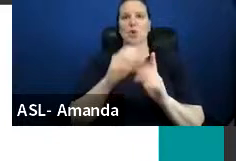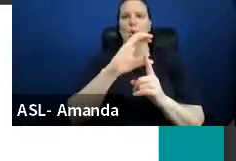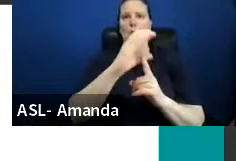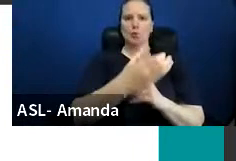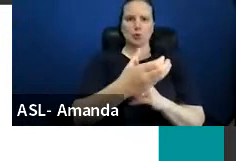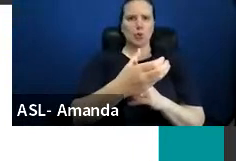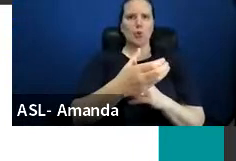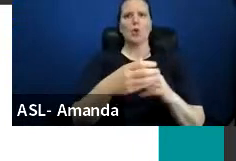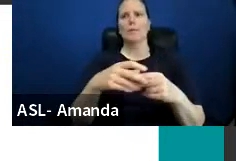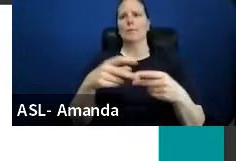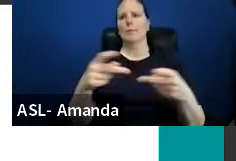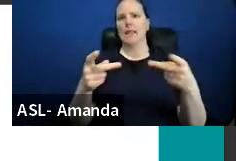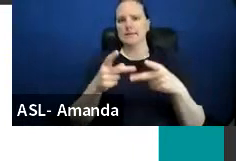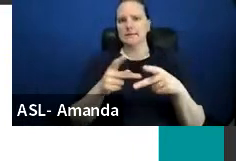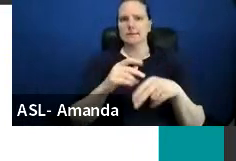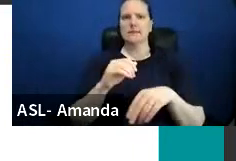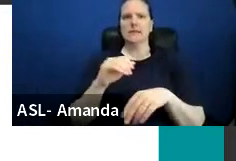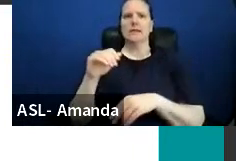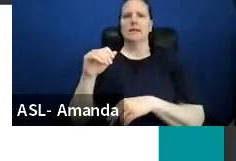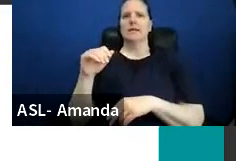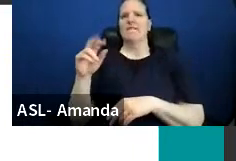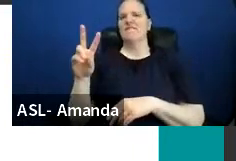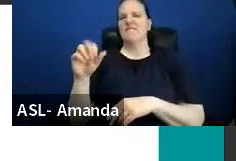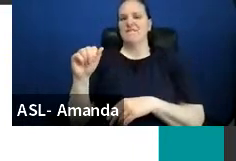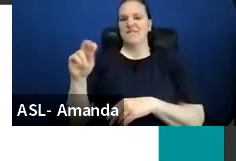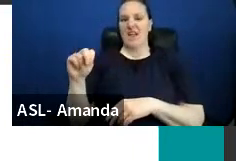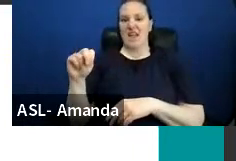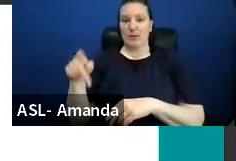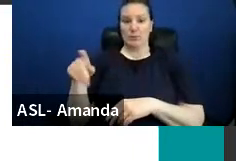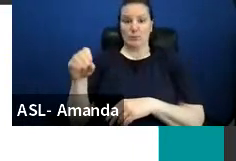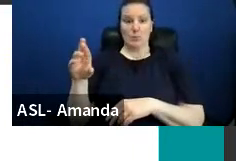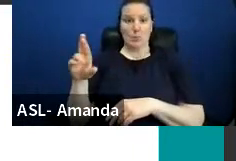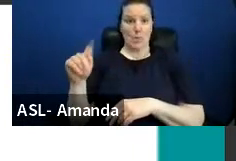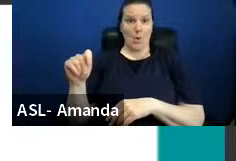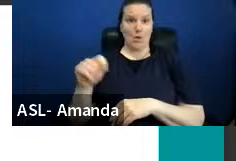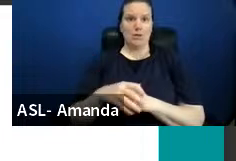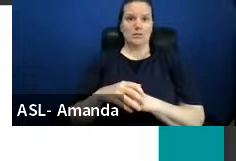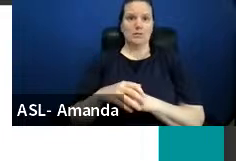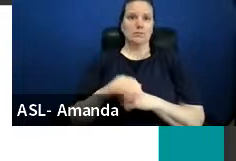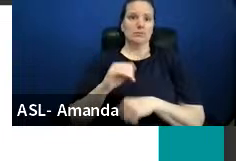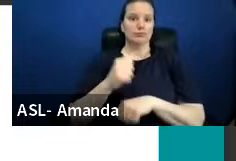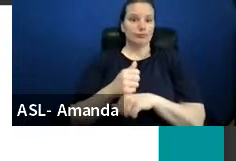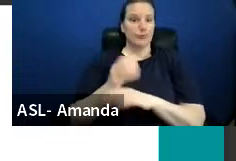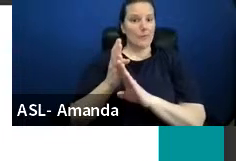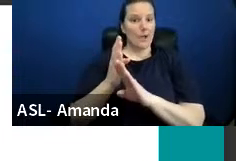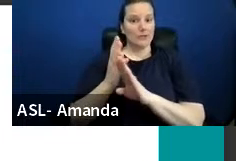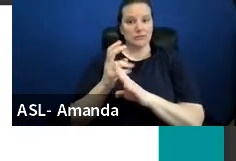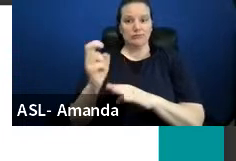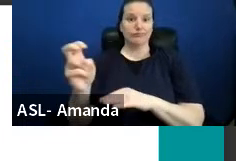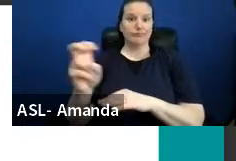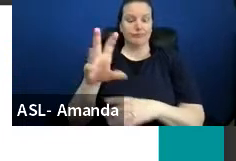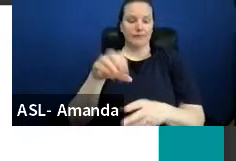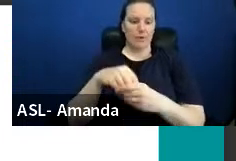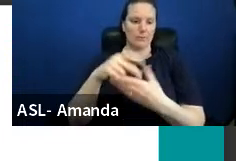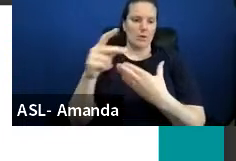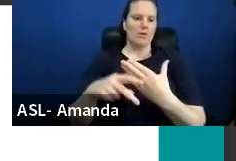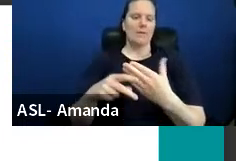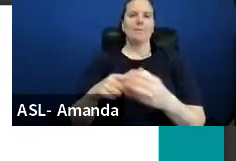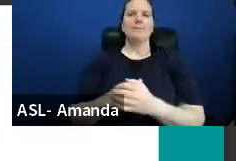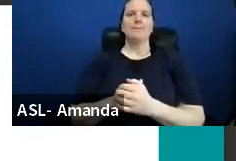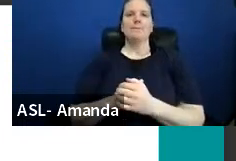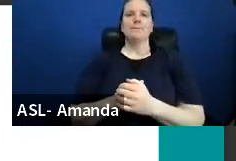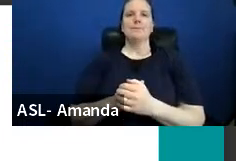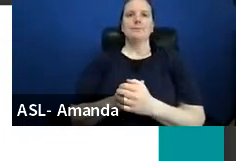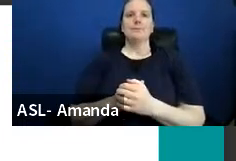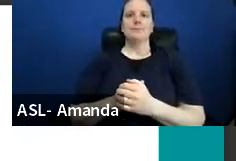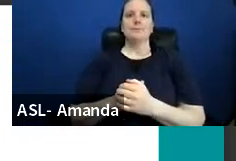as Vanport. Incorporate a bus rapid transit system into the program plan. Create interconnected greenways and